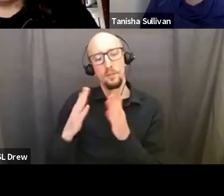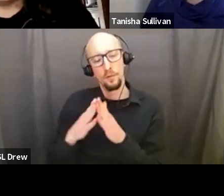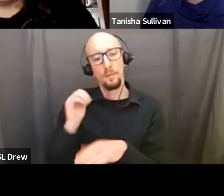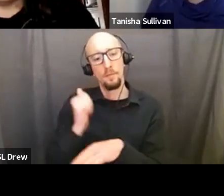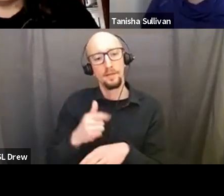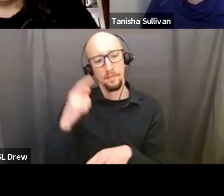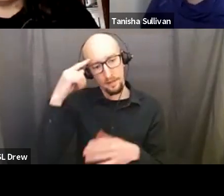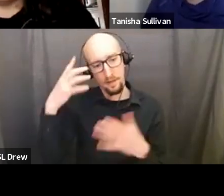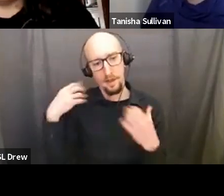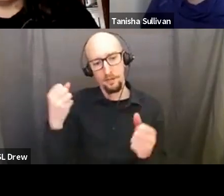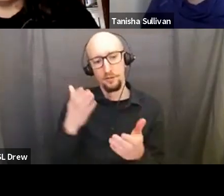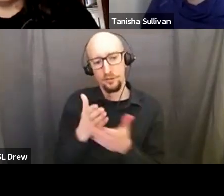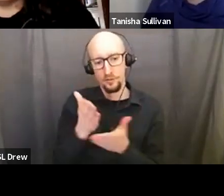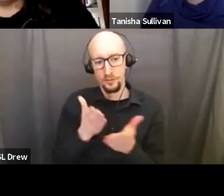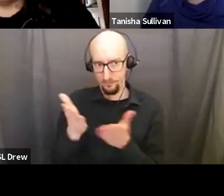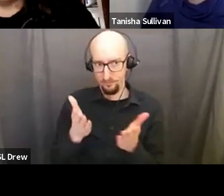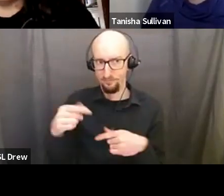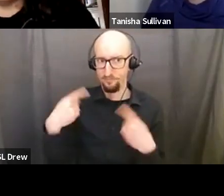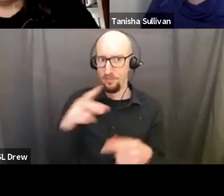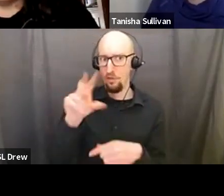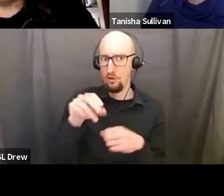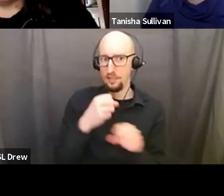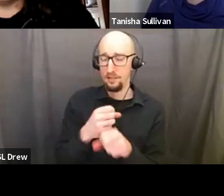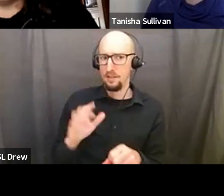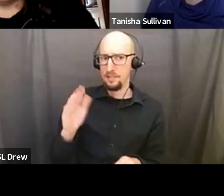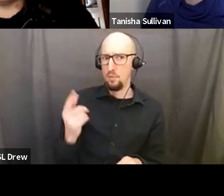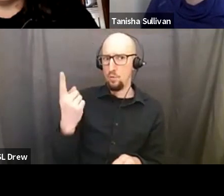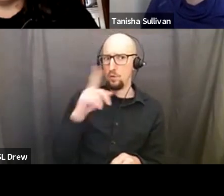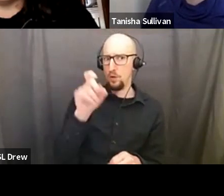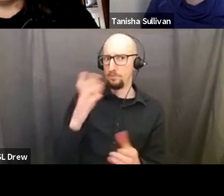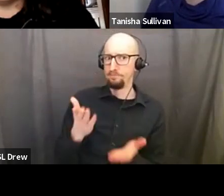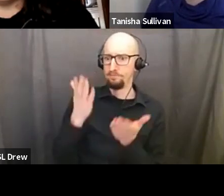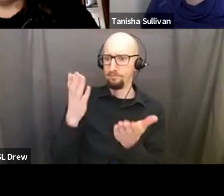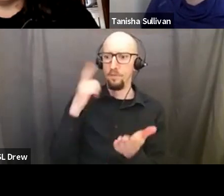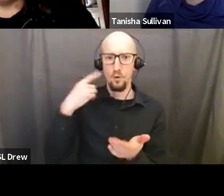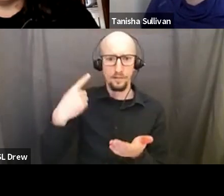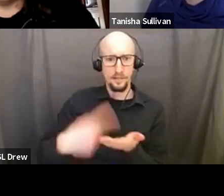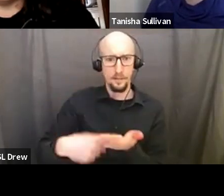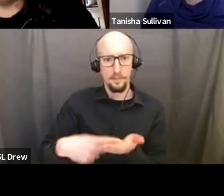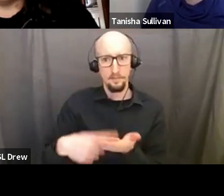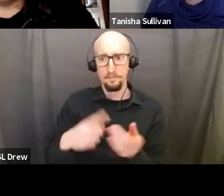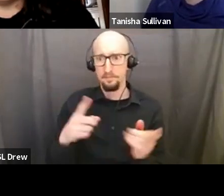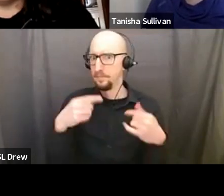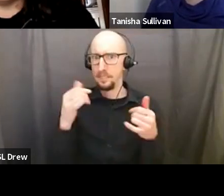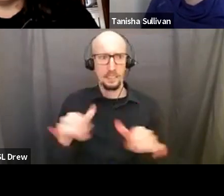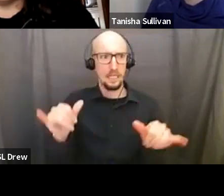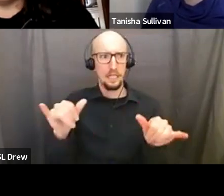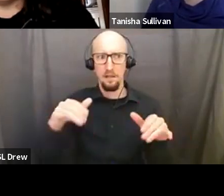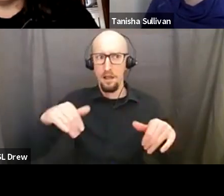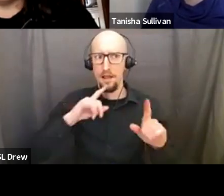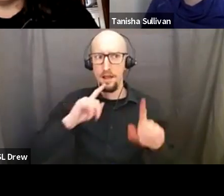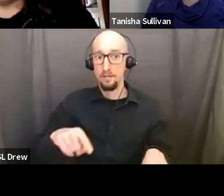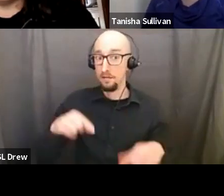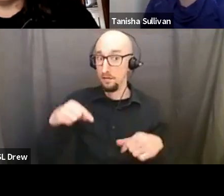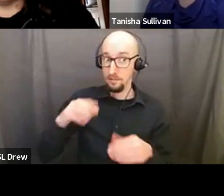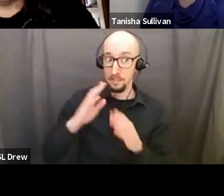30 years. It seems the one question that has been brought up for debate and that still hasn't been answered is whether the